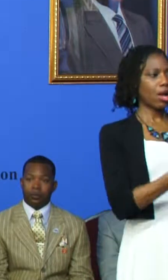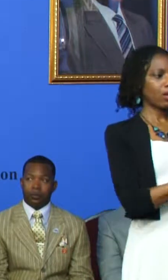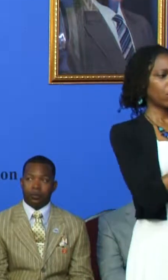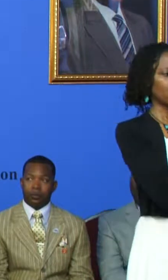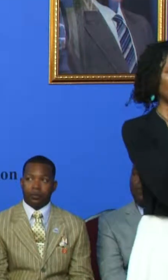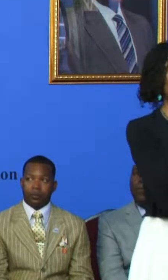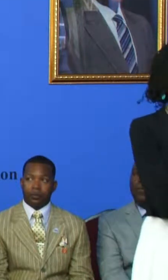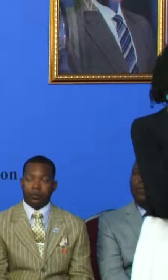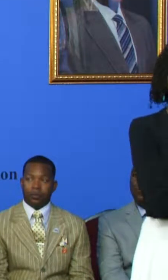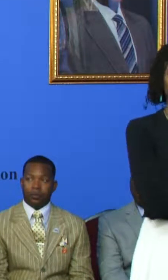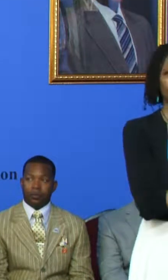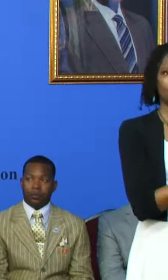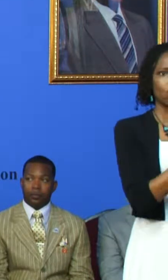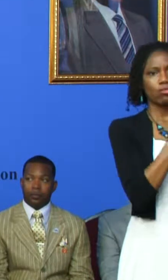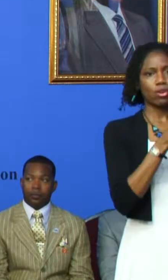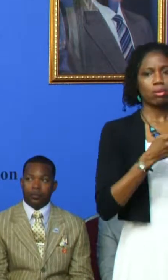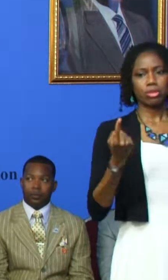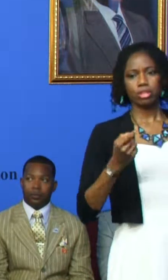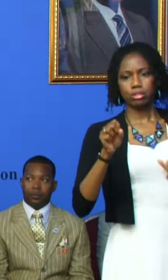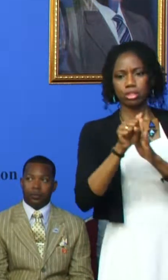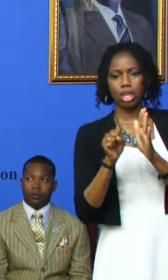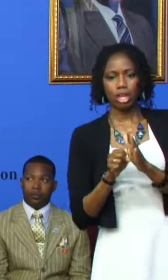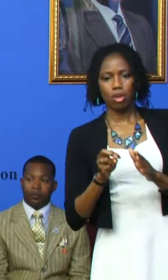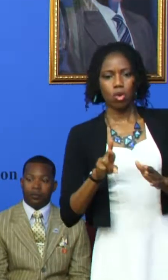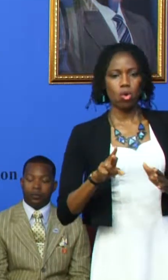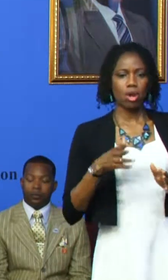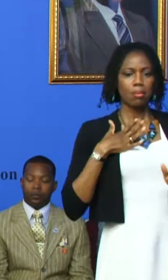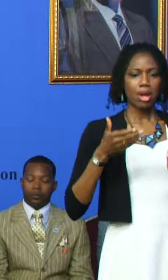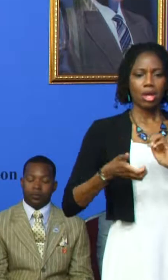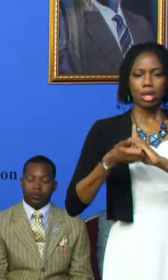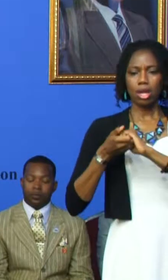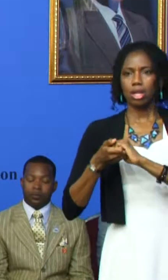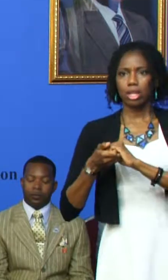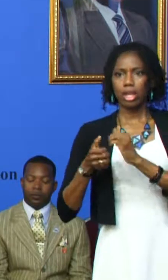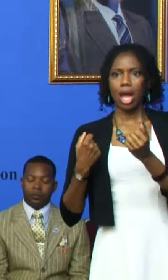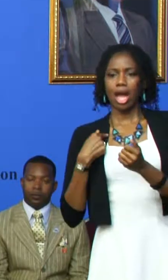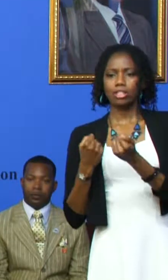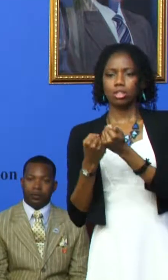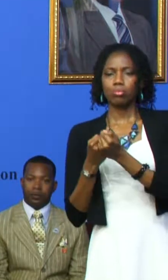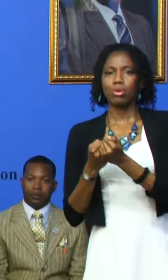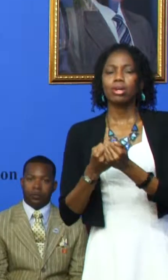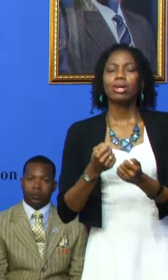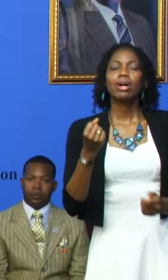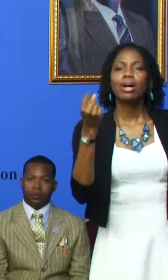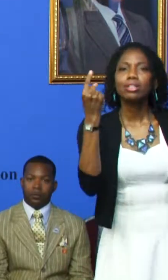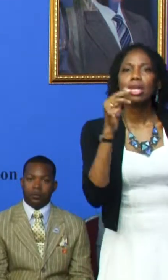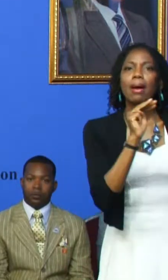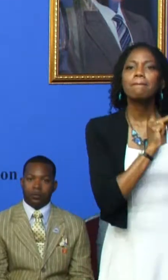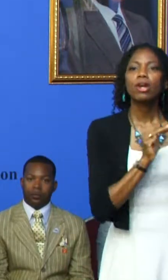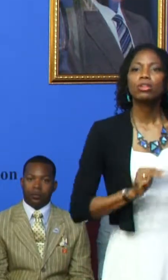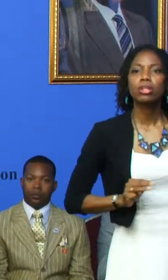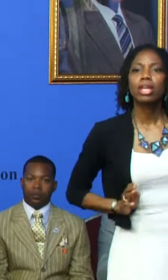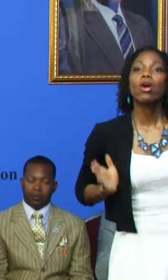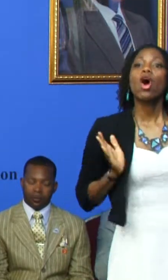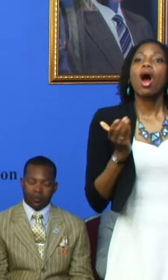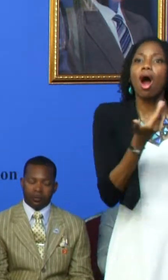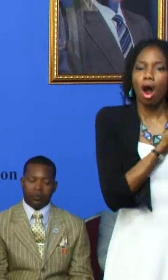my colleague from this state, my colleague across the aisle. Martin Luther King was our